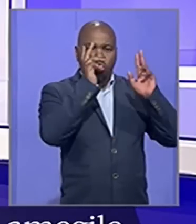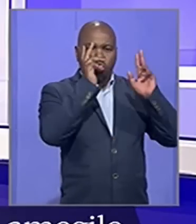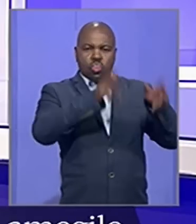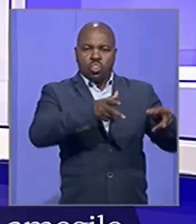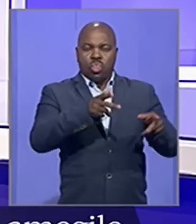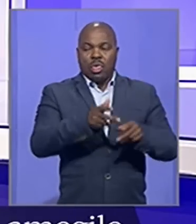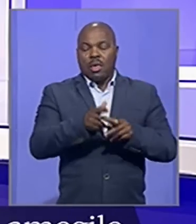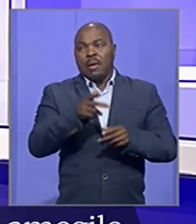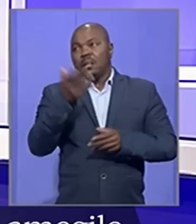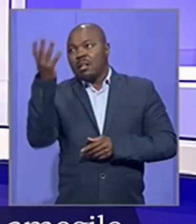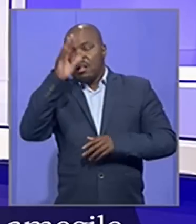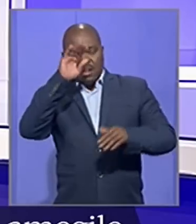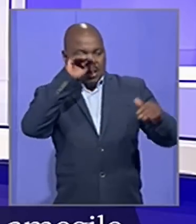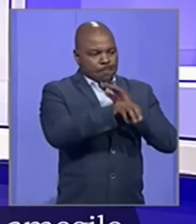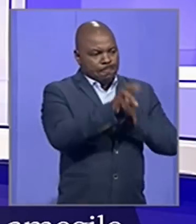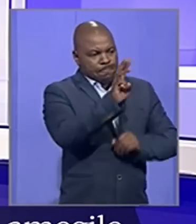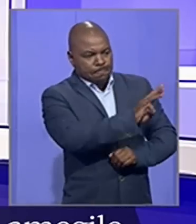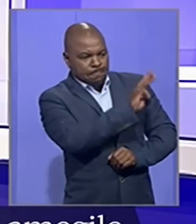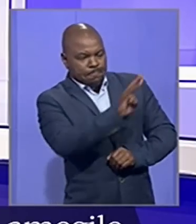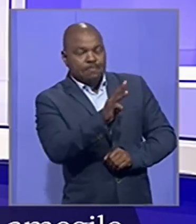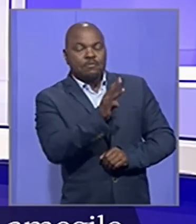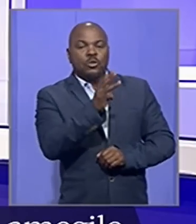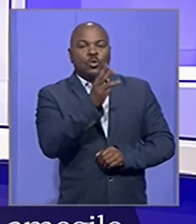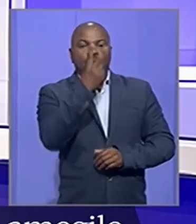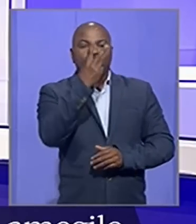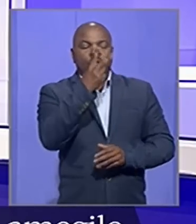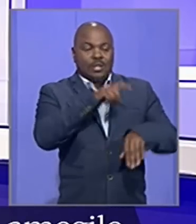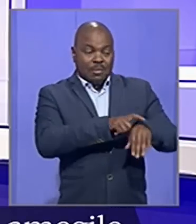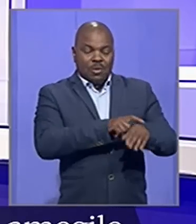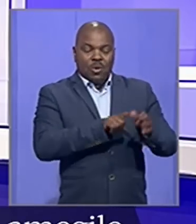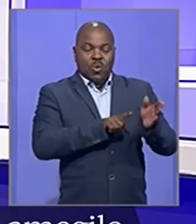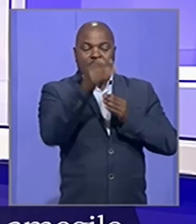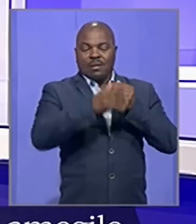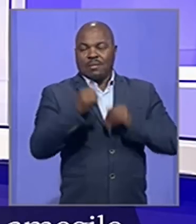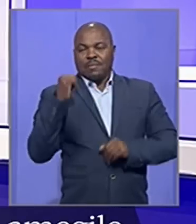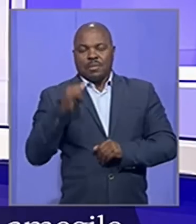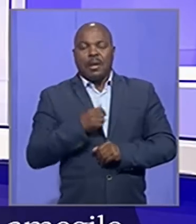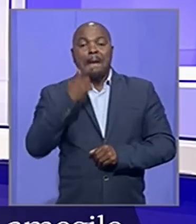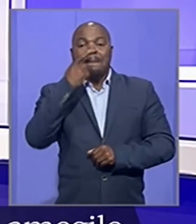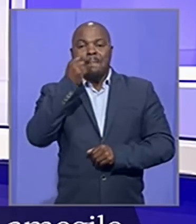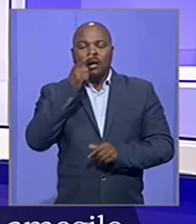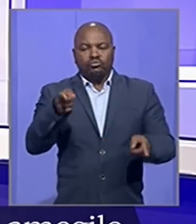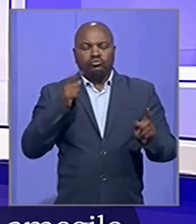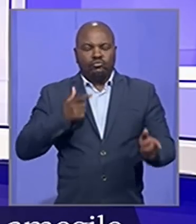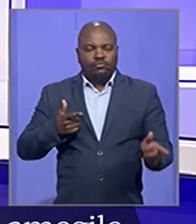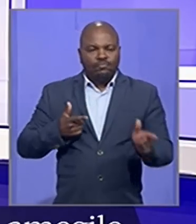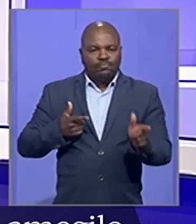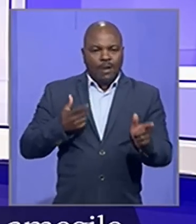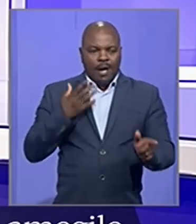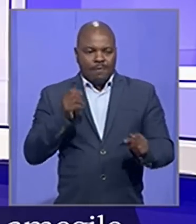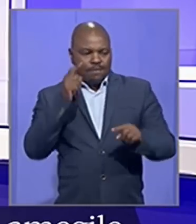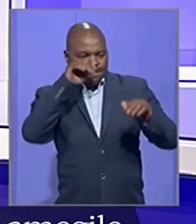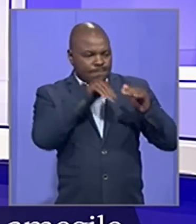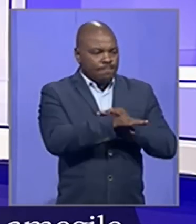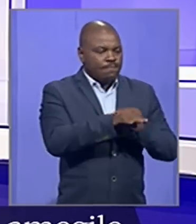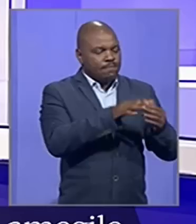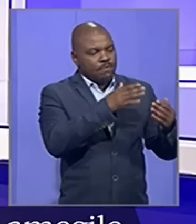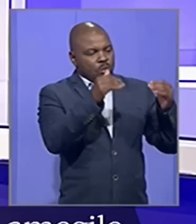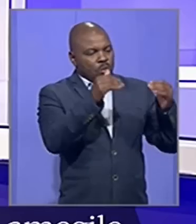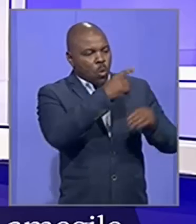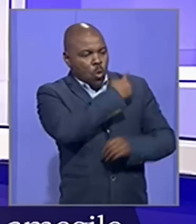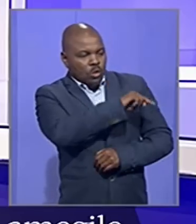tše pedi di aroganego mafelelong a beke. Banna bao ba bego ba itlhamile ka dithunya ba gapeleditše go tsena